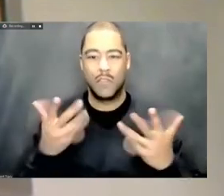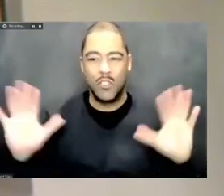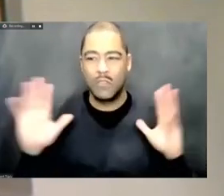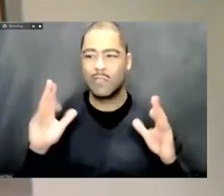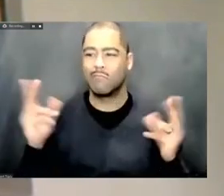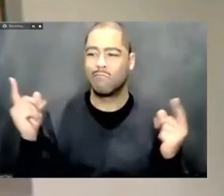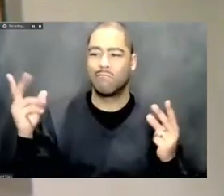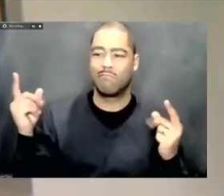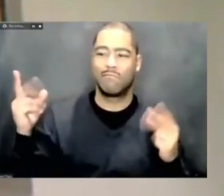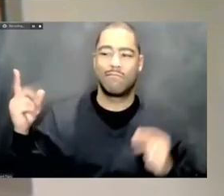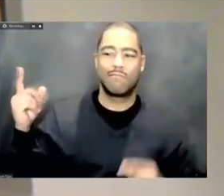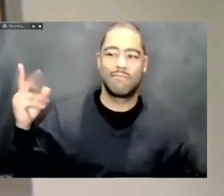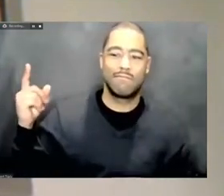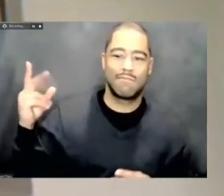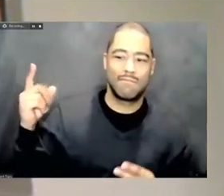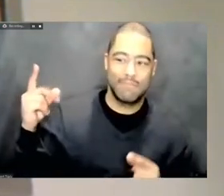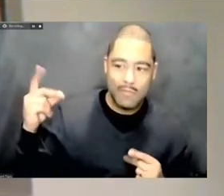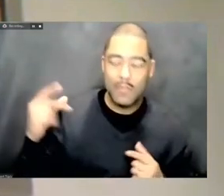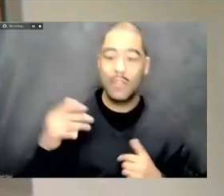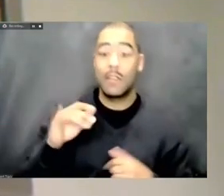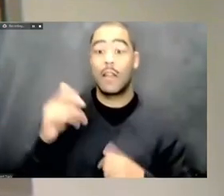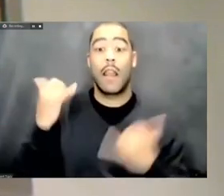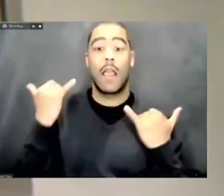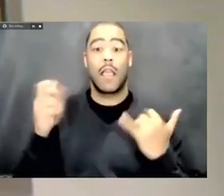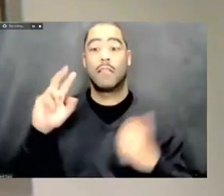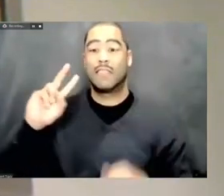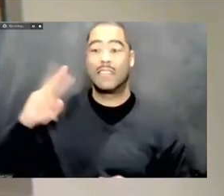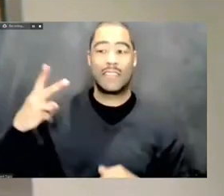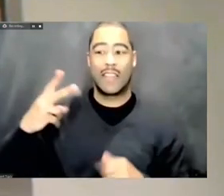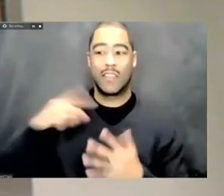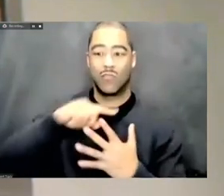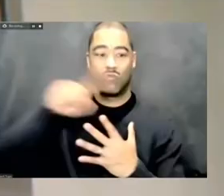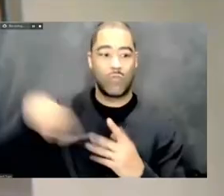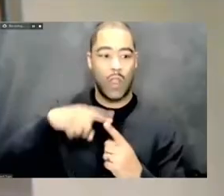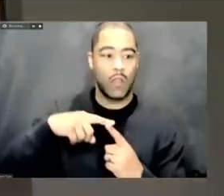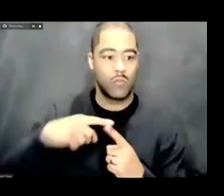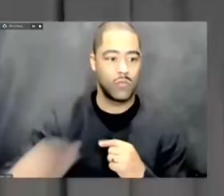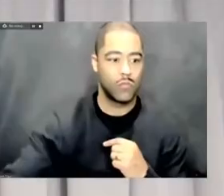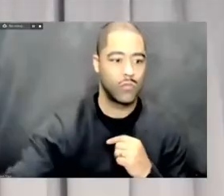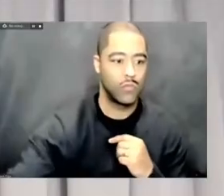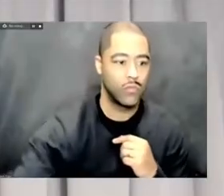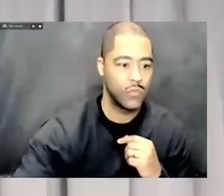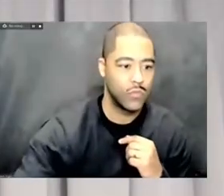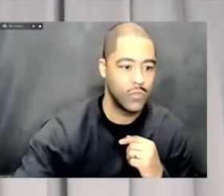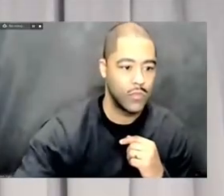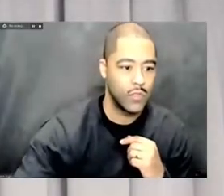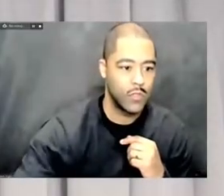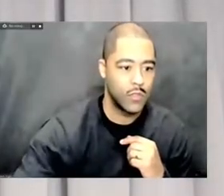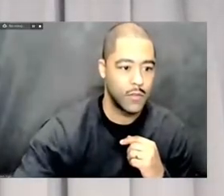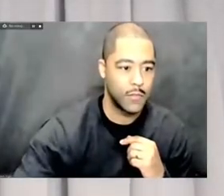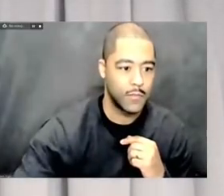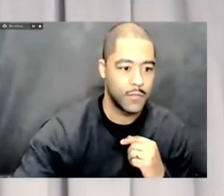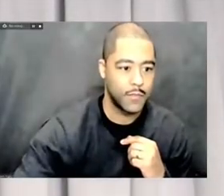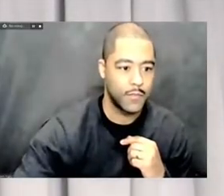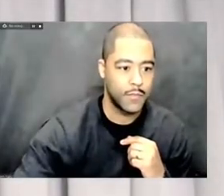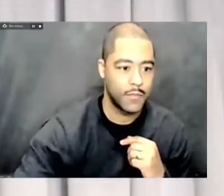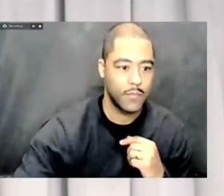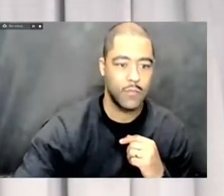we're about to start off our second round with Jermaine Gitana. Show some love.